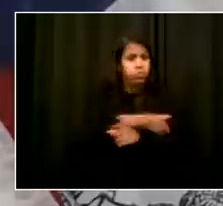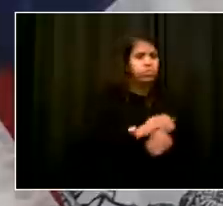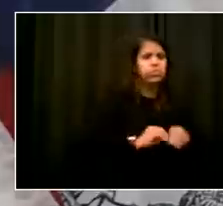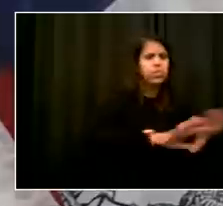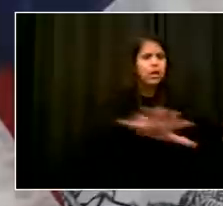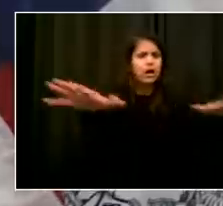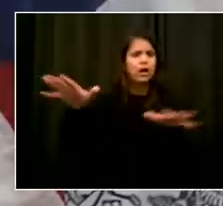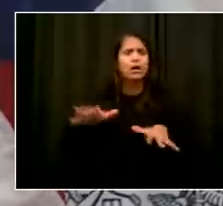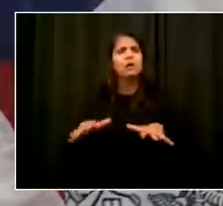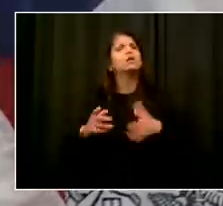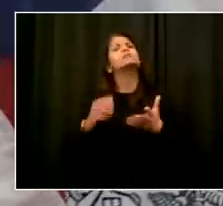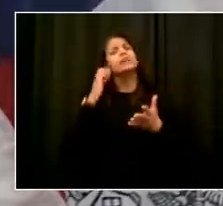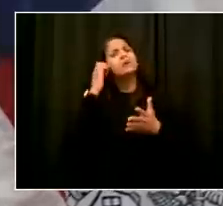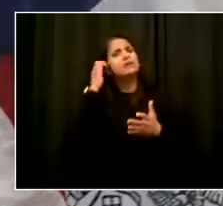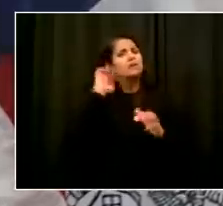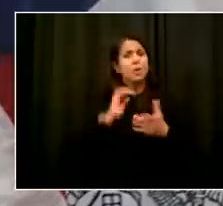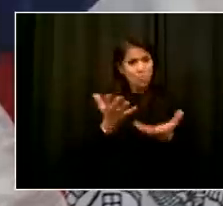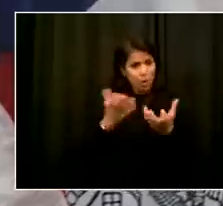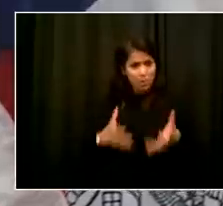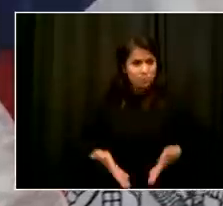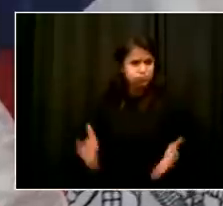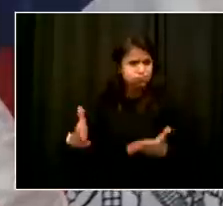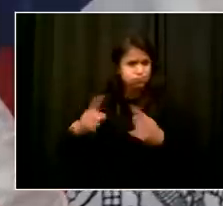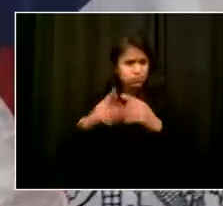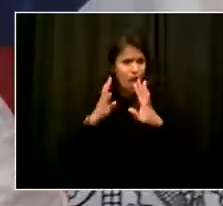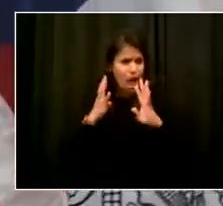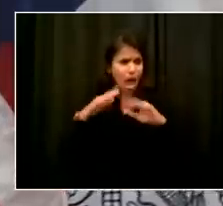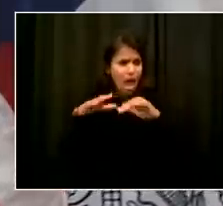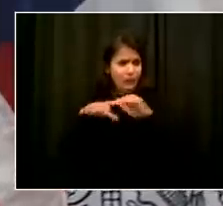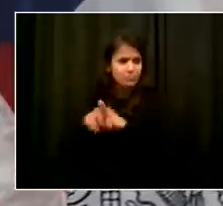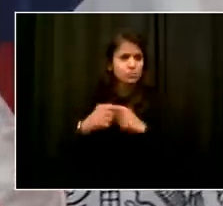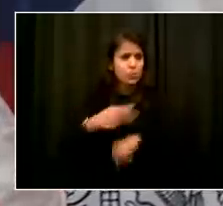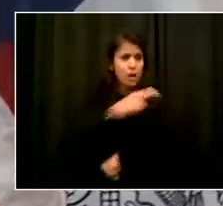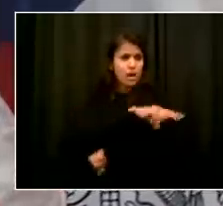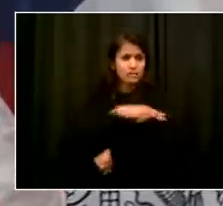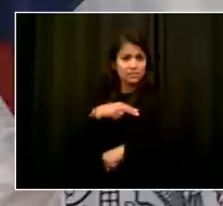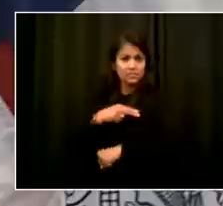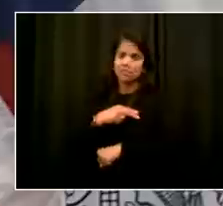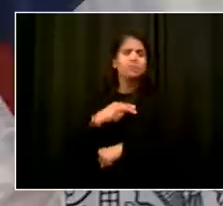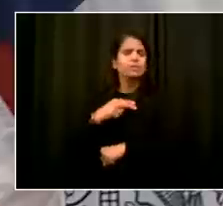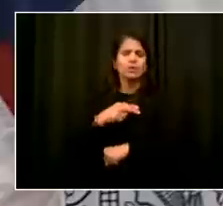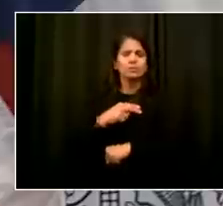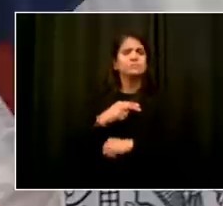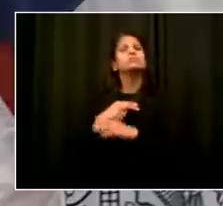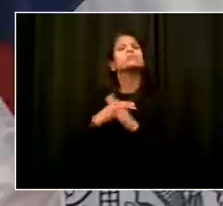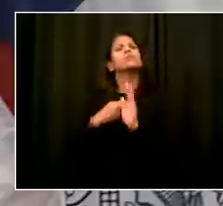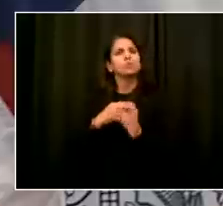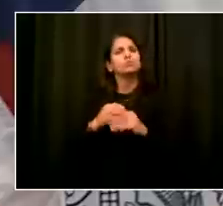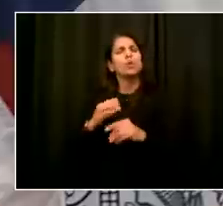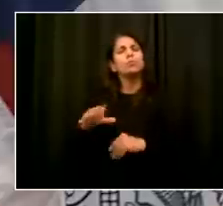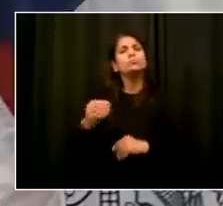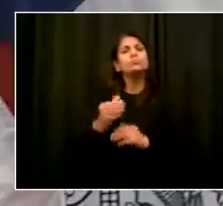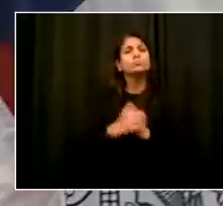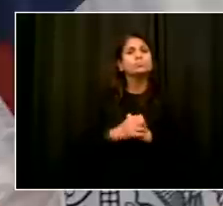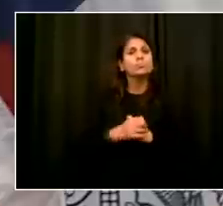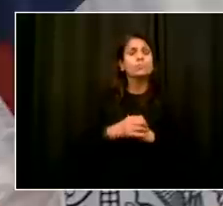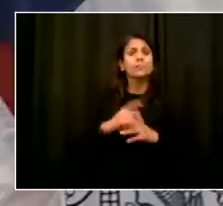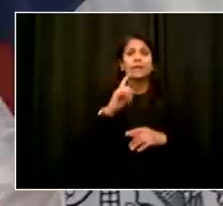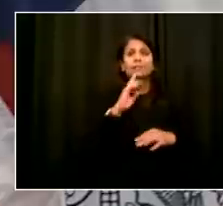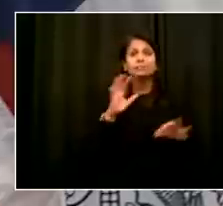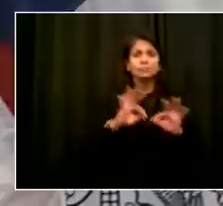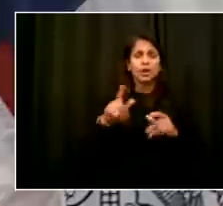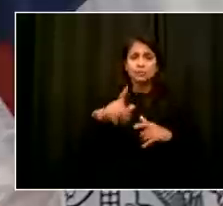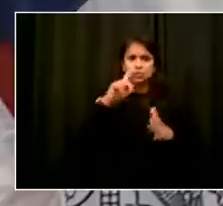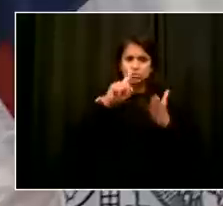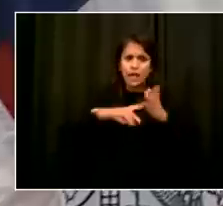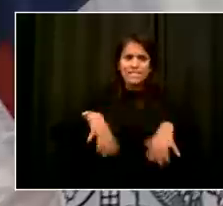life and death and needs a blood transfusion. We need to make sure that that blood supply is there for all New Yorkers, any New Yorkers who